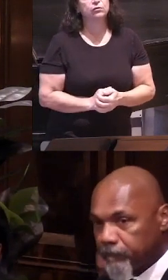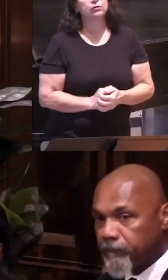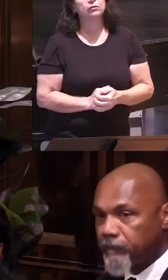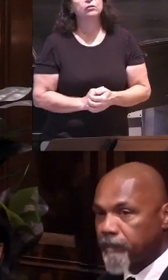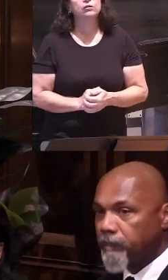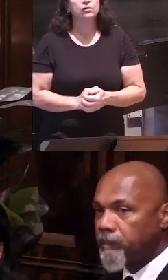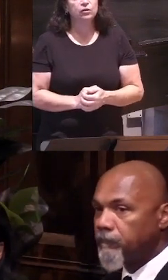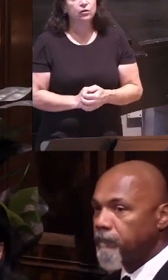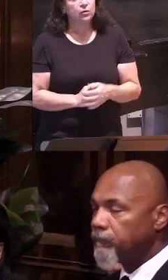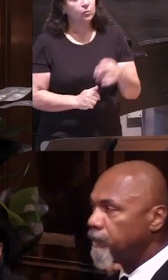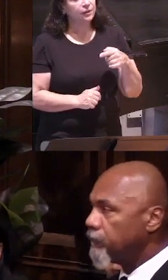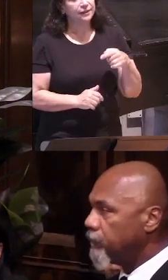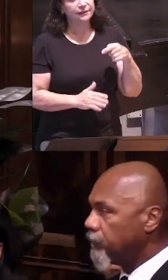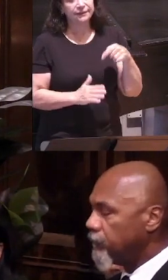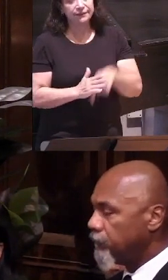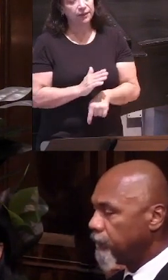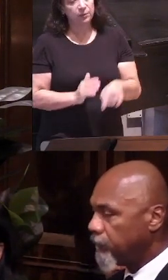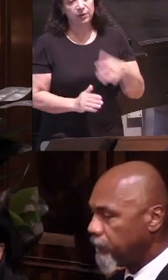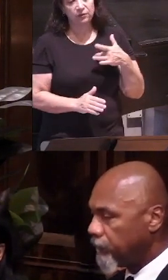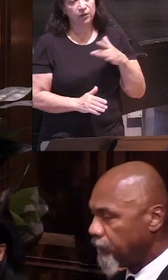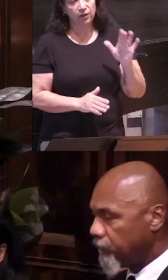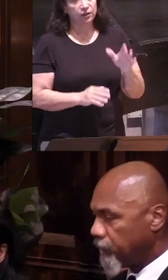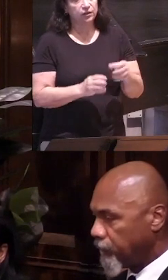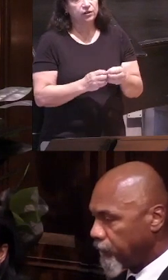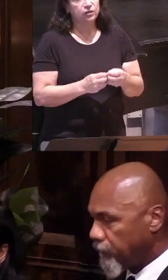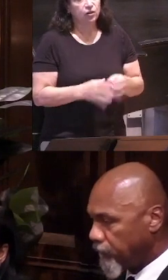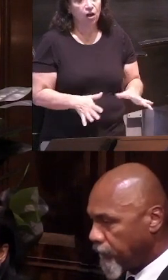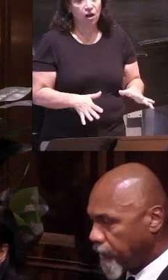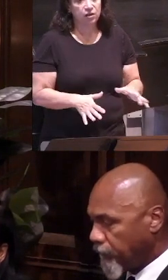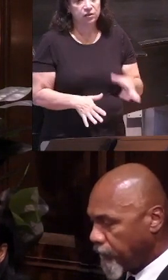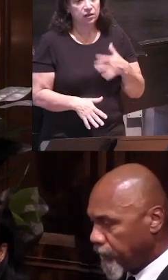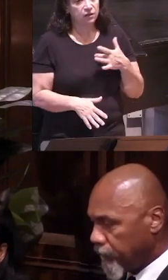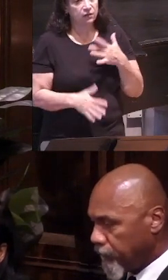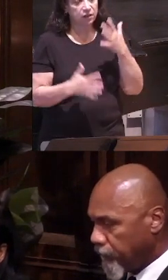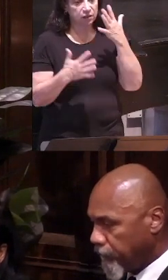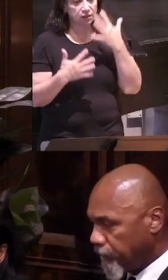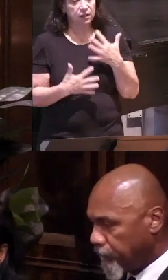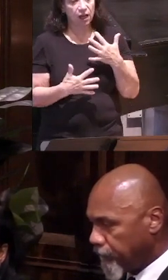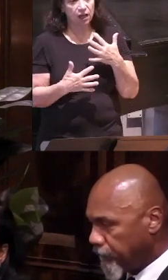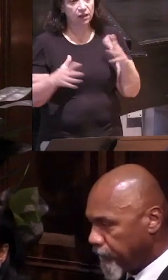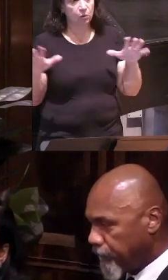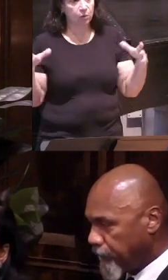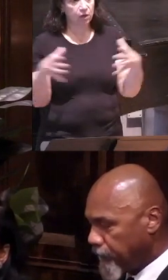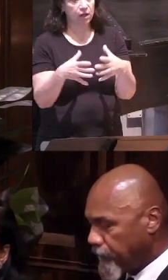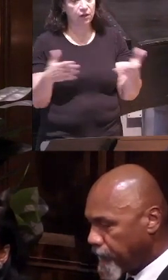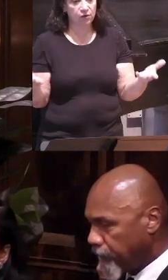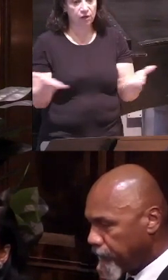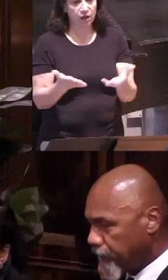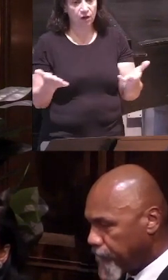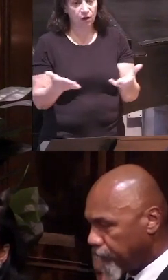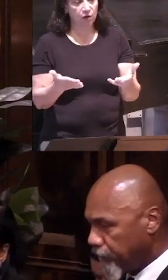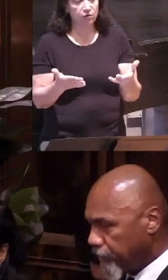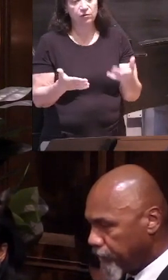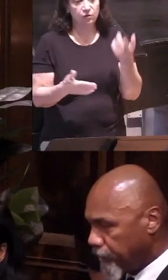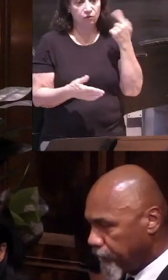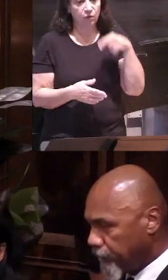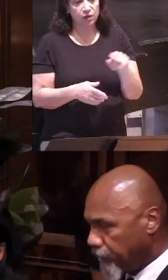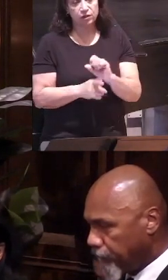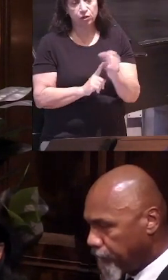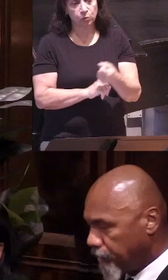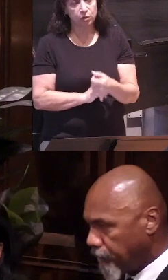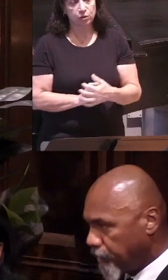We all deeply feel this loss, and I'm very saddened we are gathered here under these